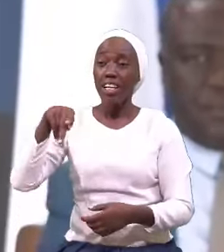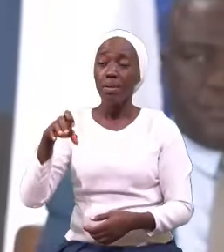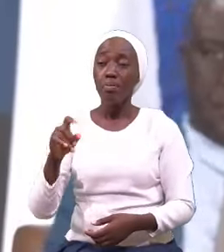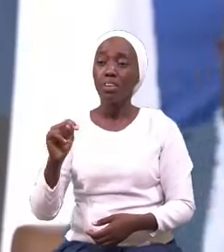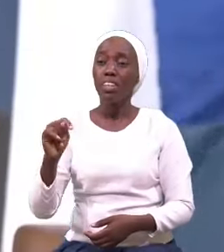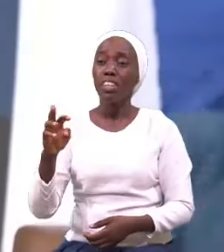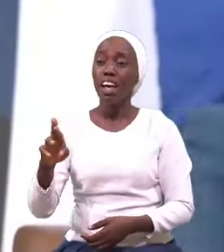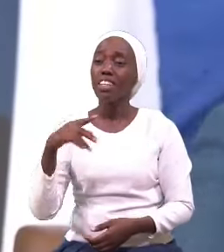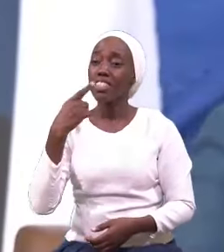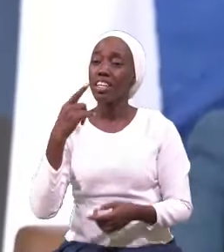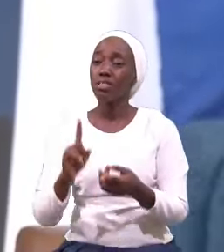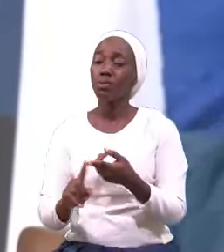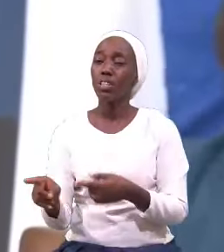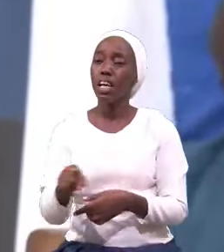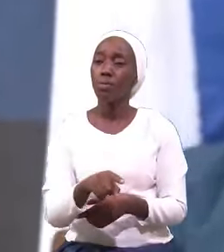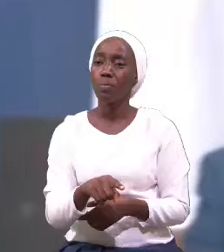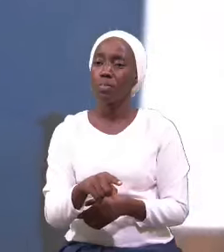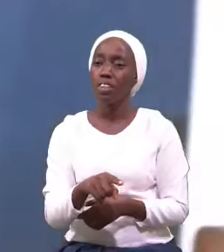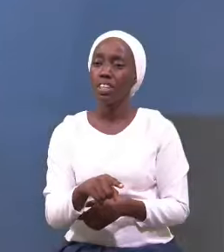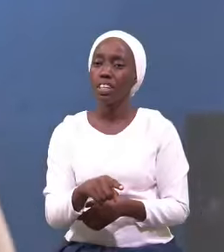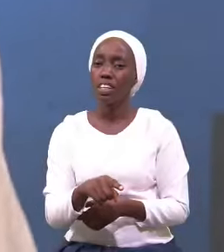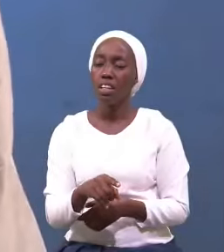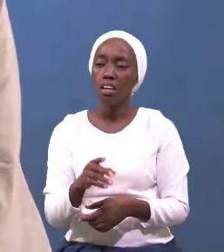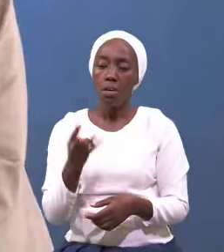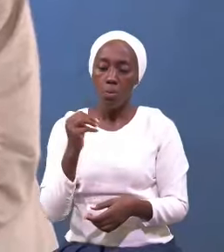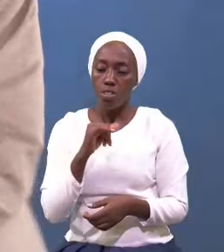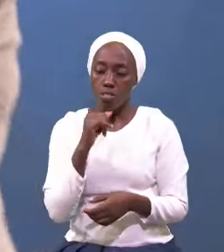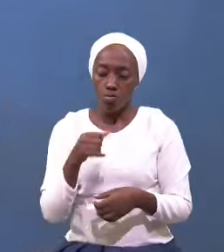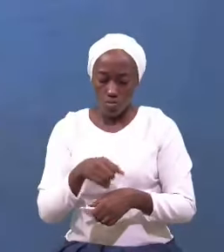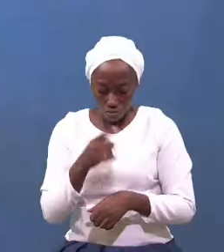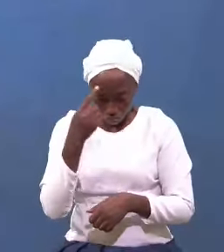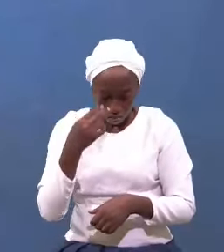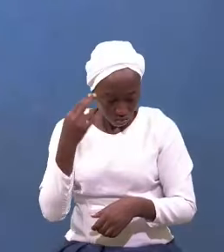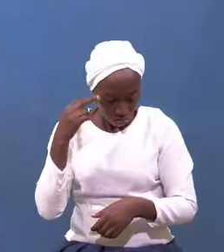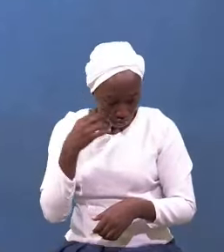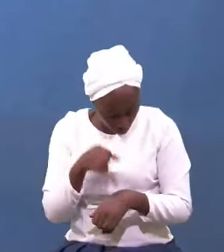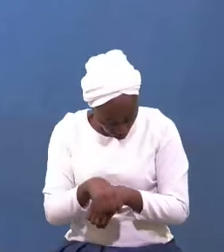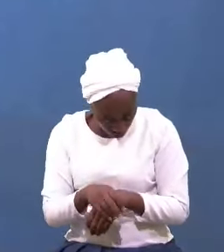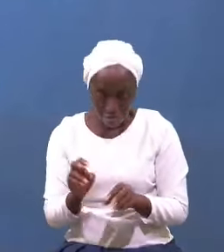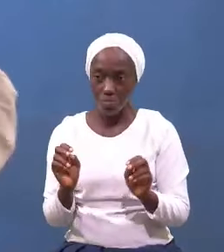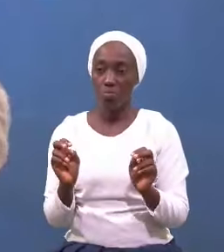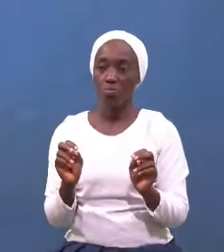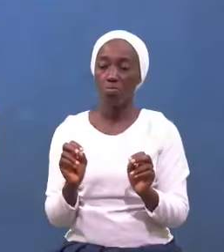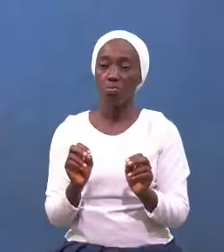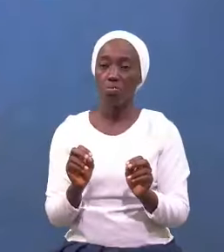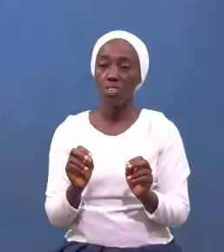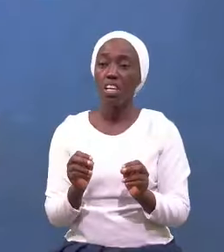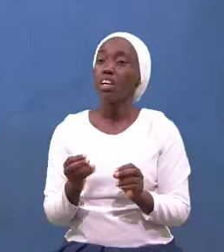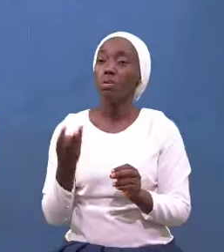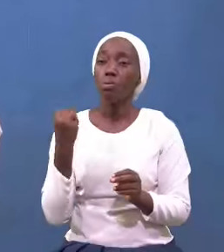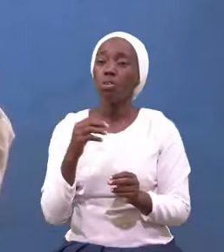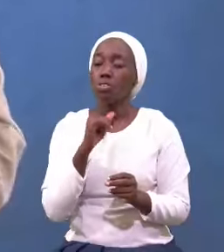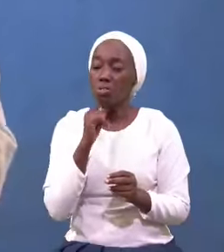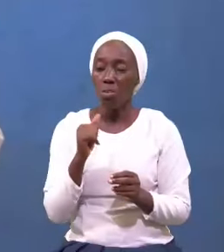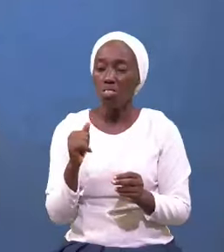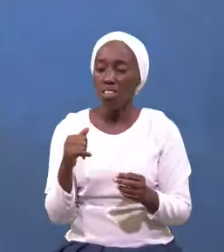them, he wasn't looking down, he wasn't cringing, he wasn't